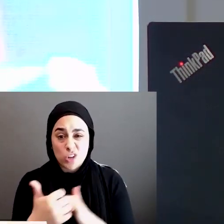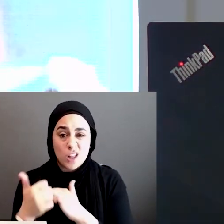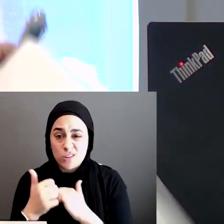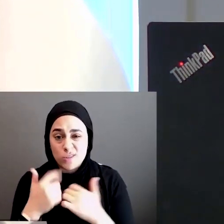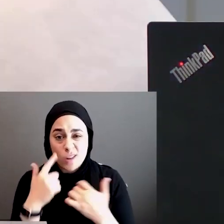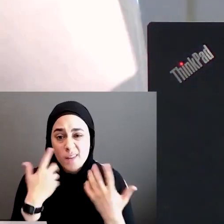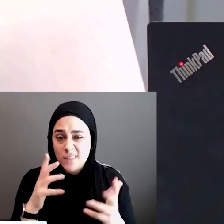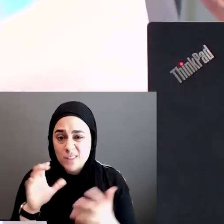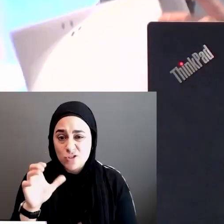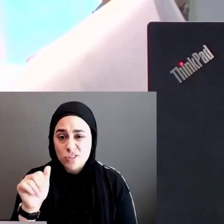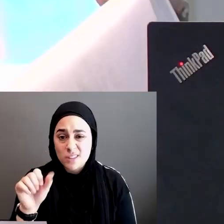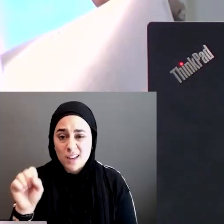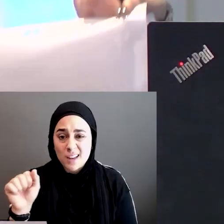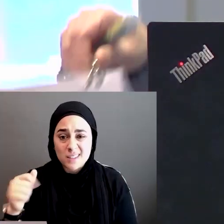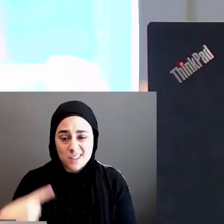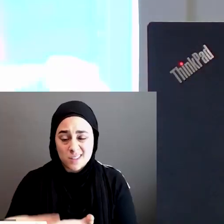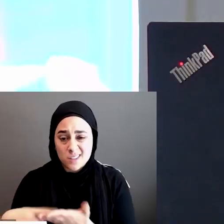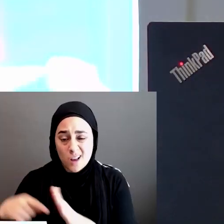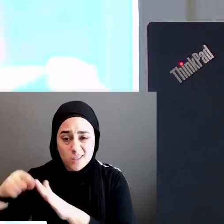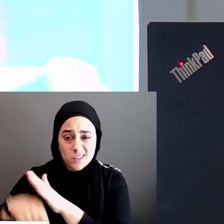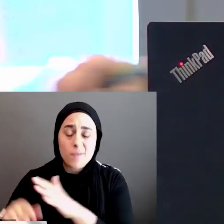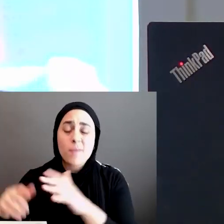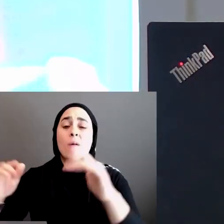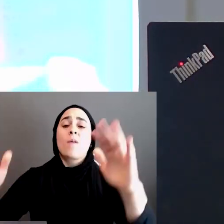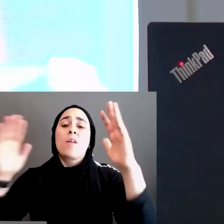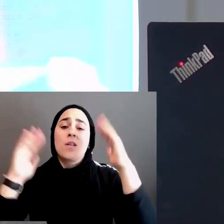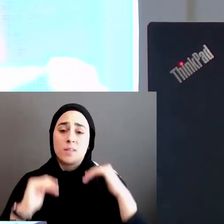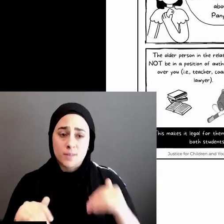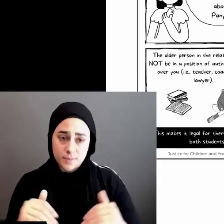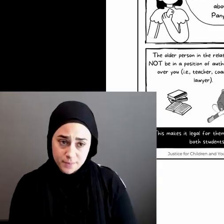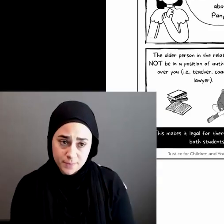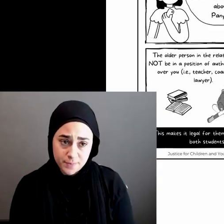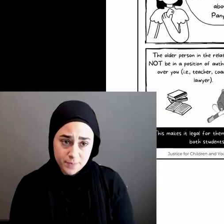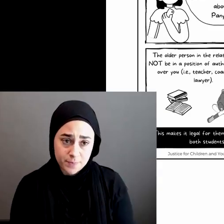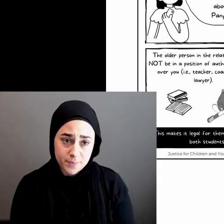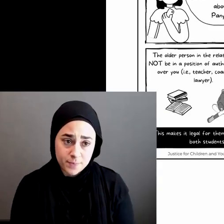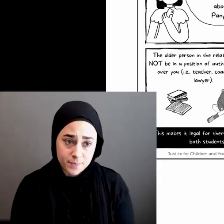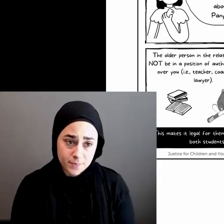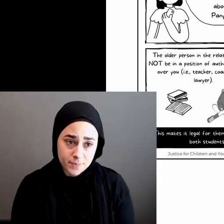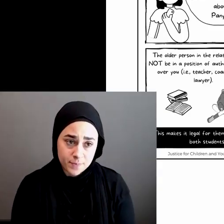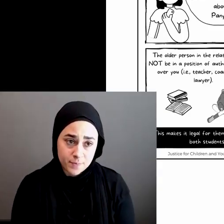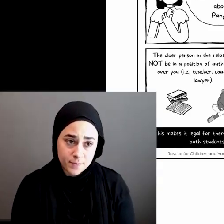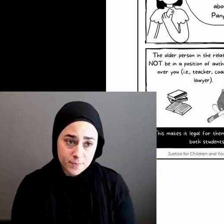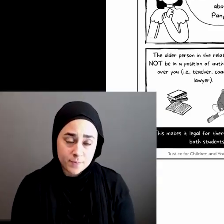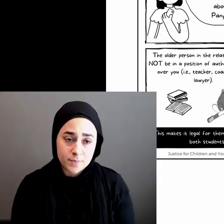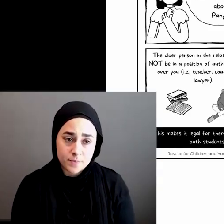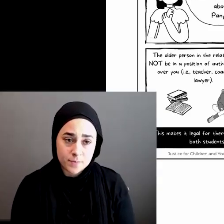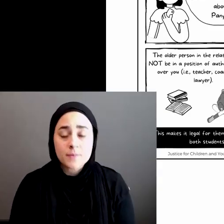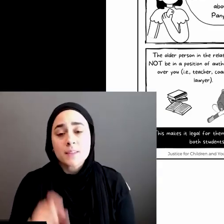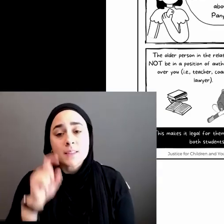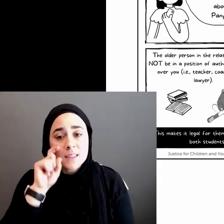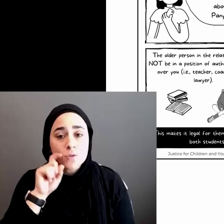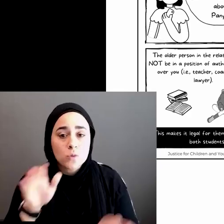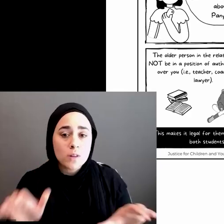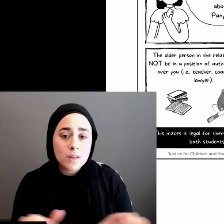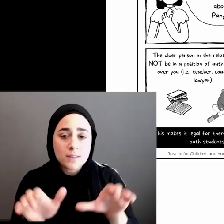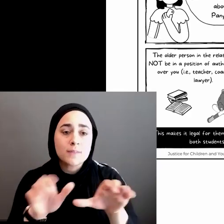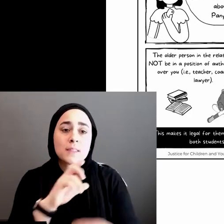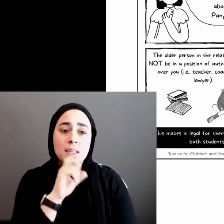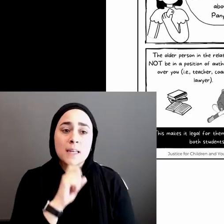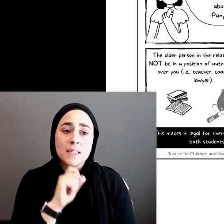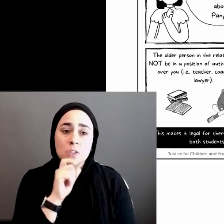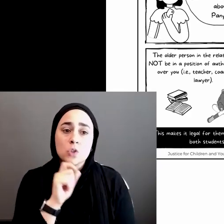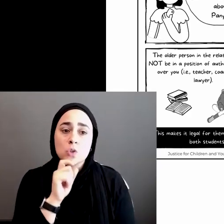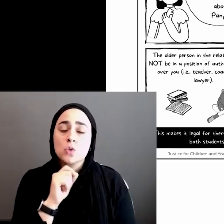by CASA, so I'm going to skip over to the next one. Sexual activity ages